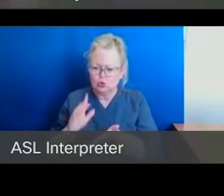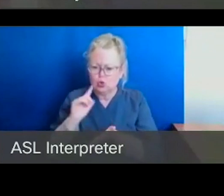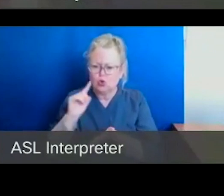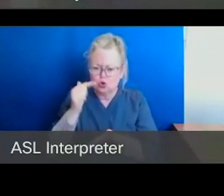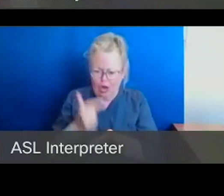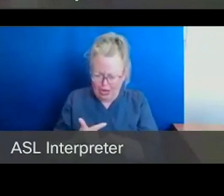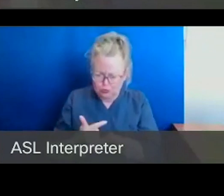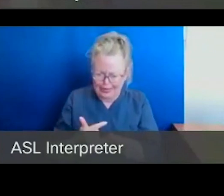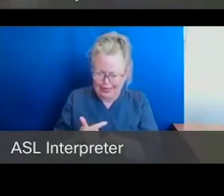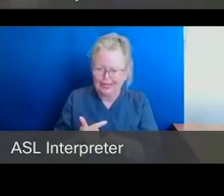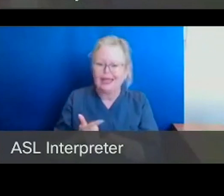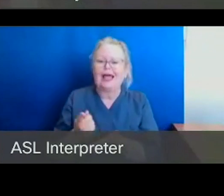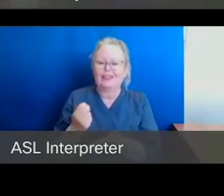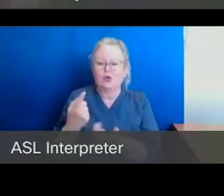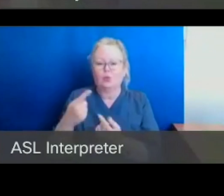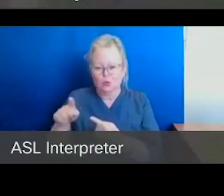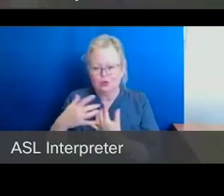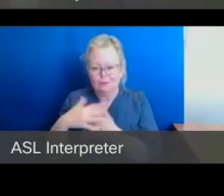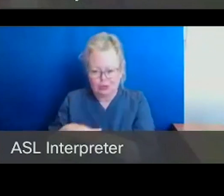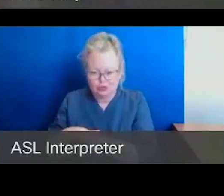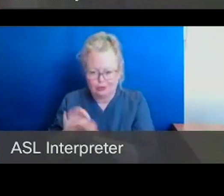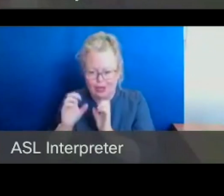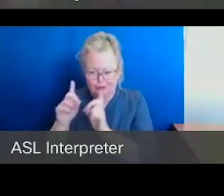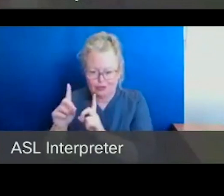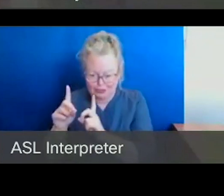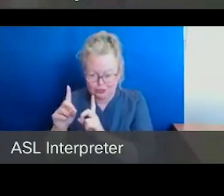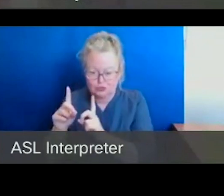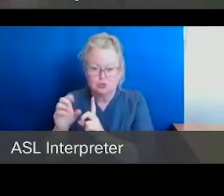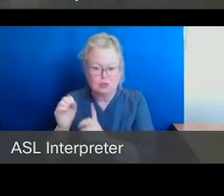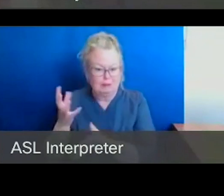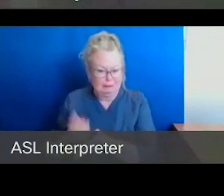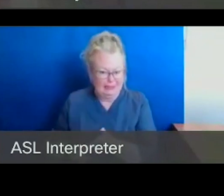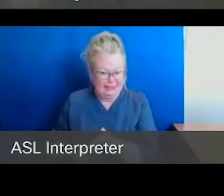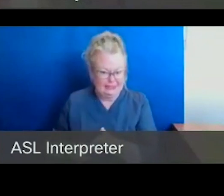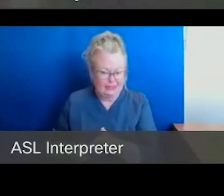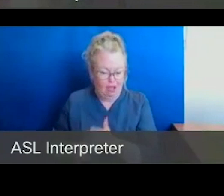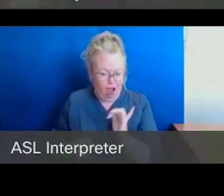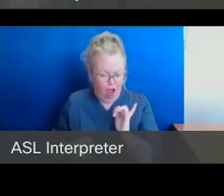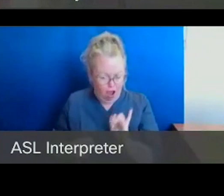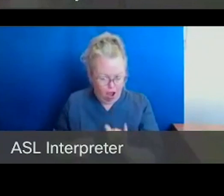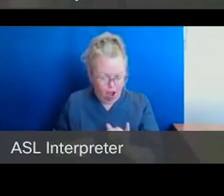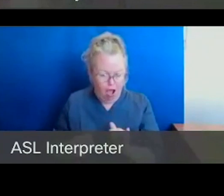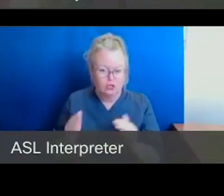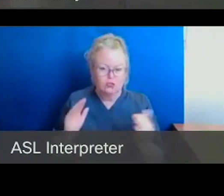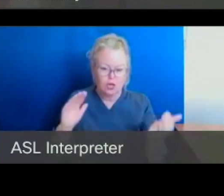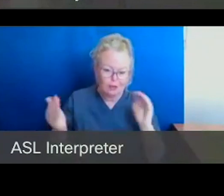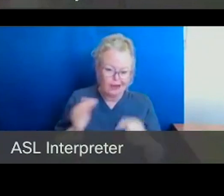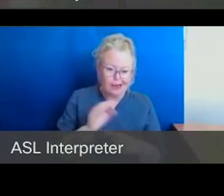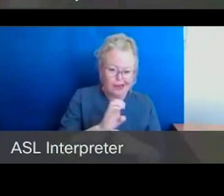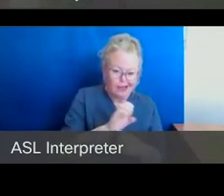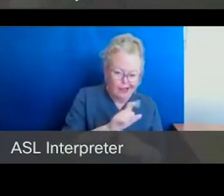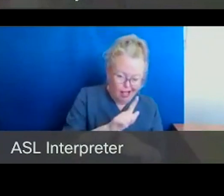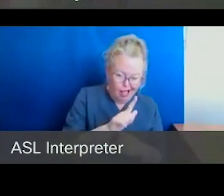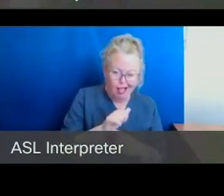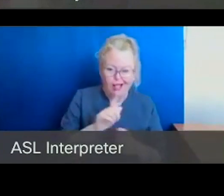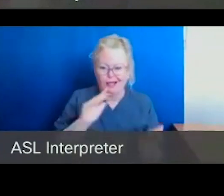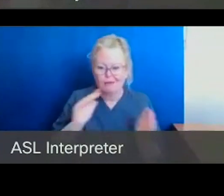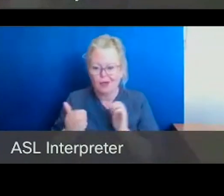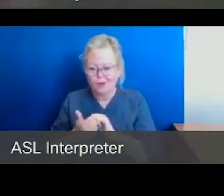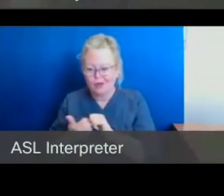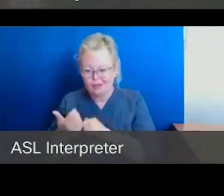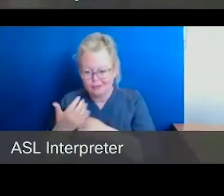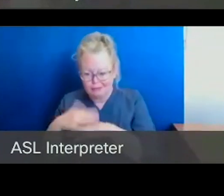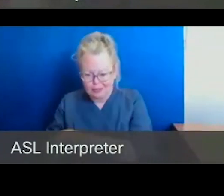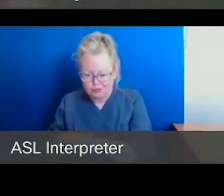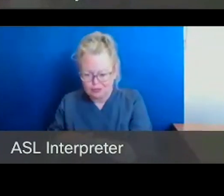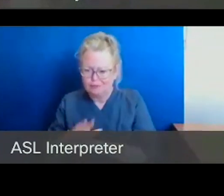into mainstream education. And what was happening when they were doing comparisons of EL and mainstream students, ELs did